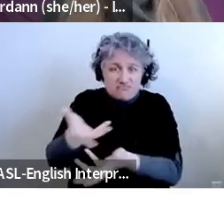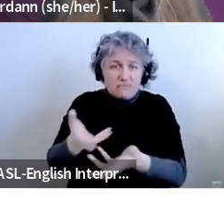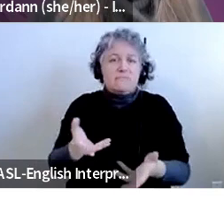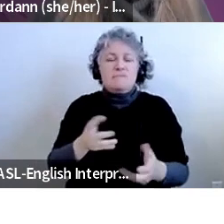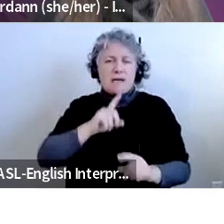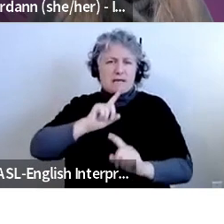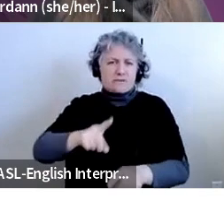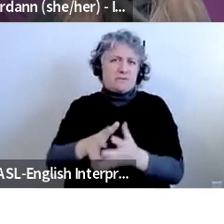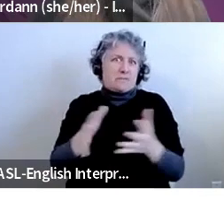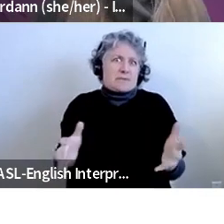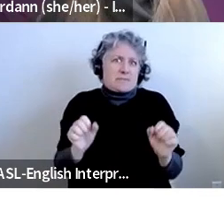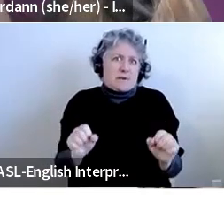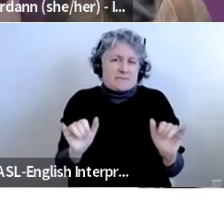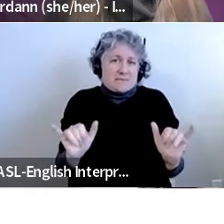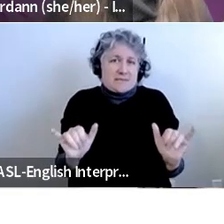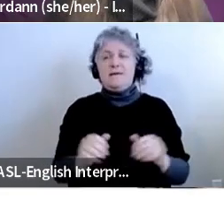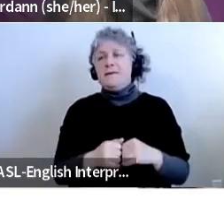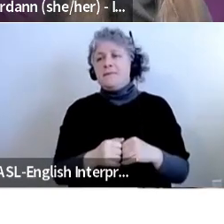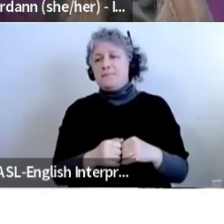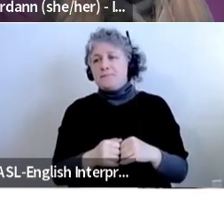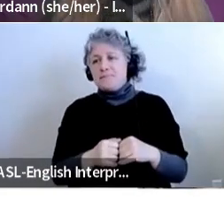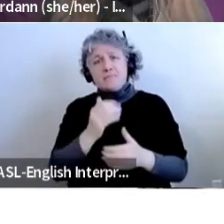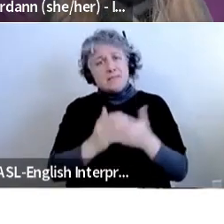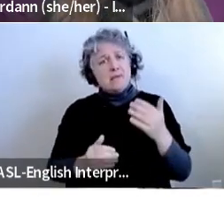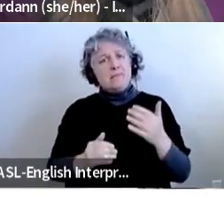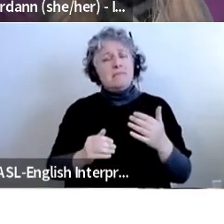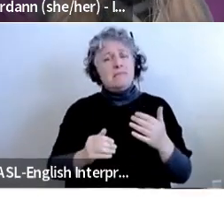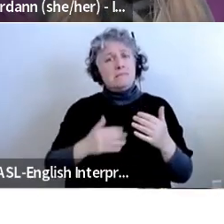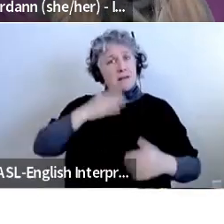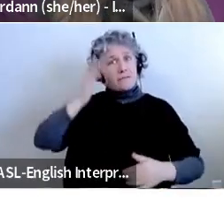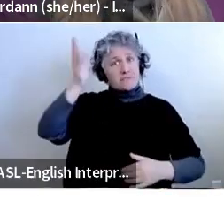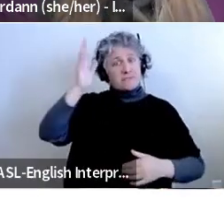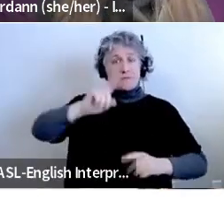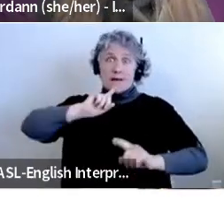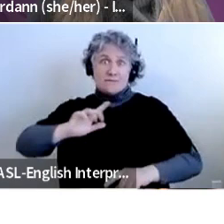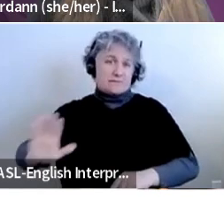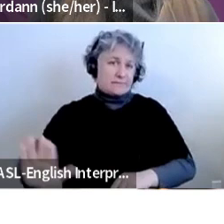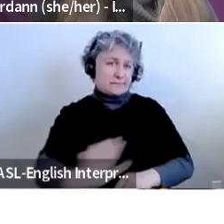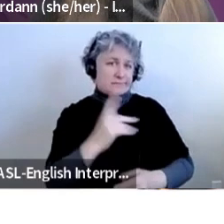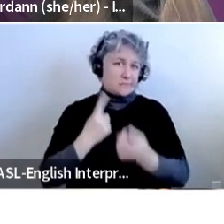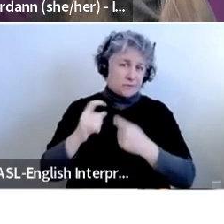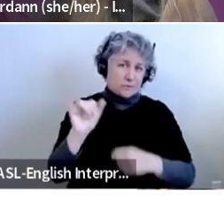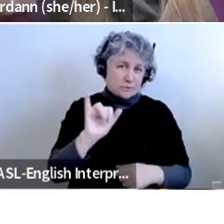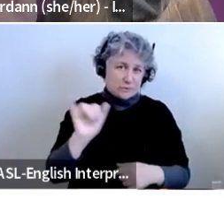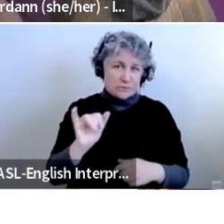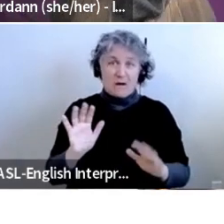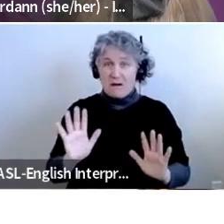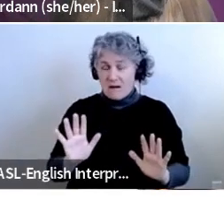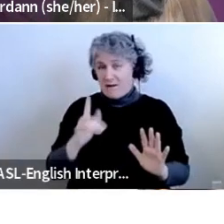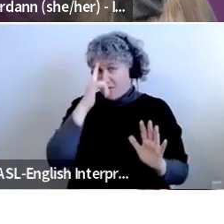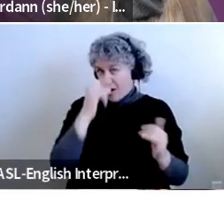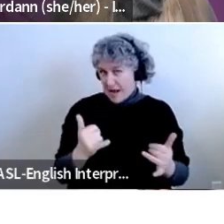many questions as possible. And some of your questions might be answered throughout the presentation as well. So that said, I'll kindly ask that you